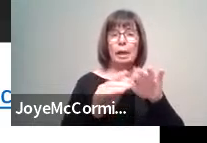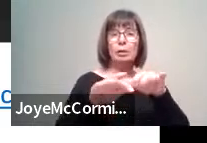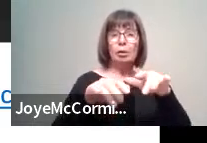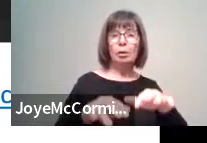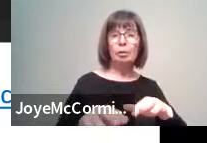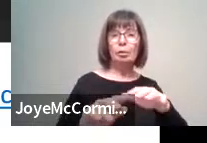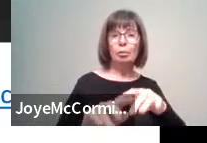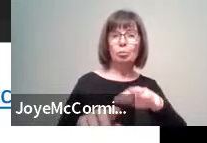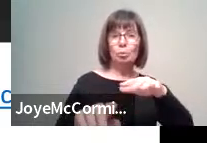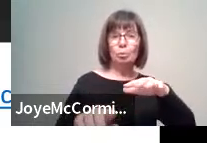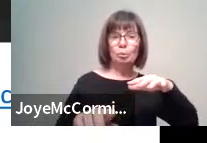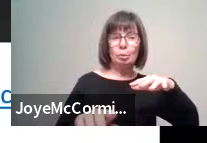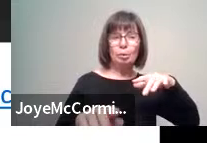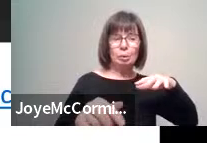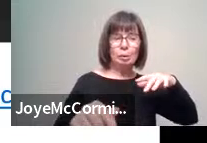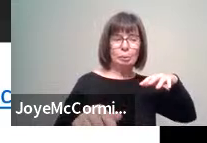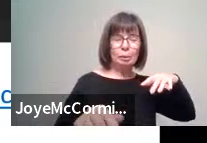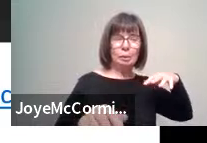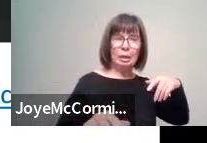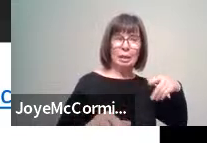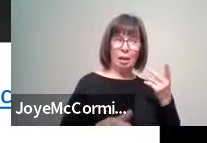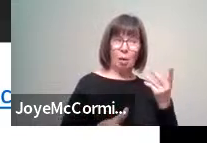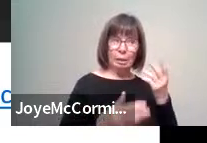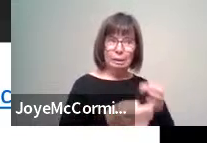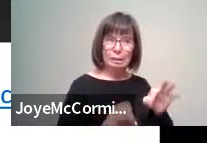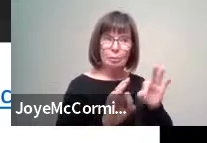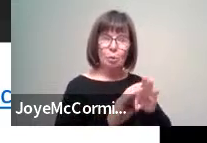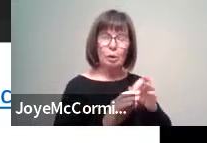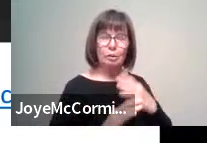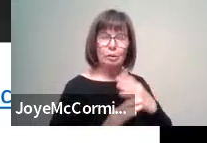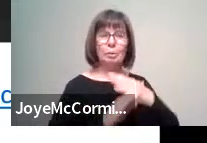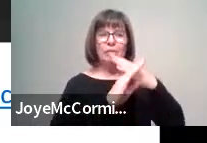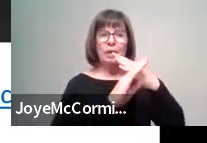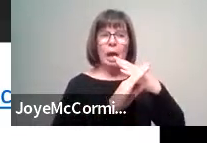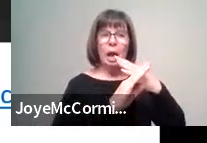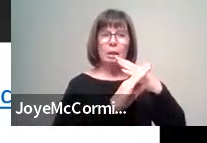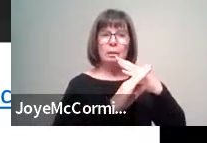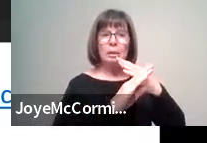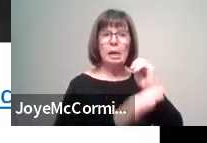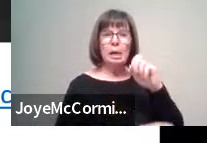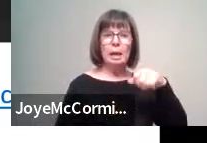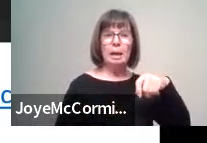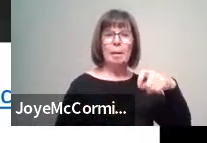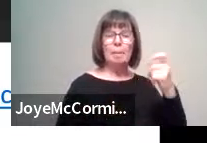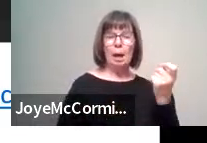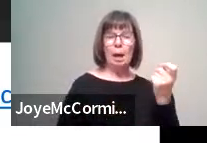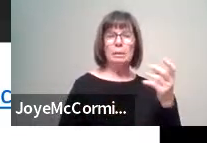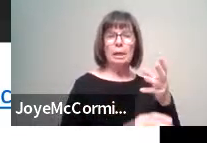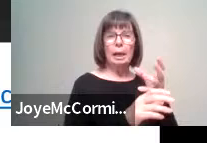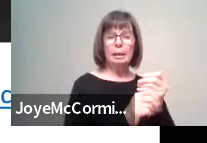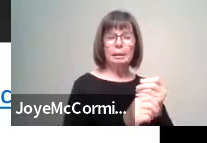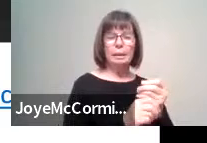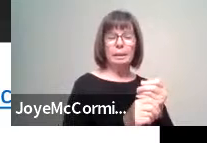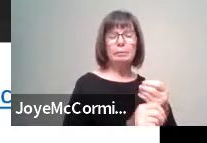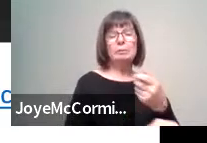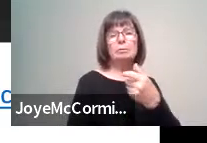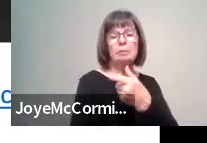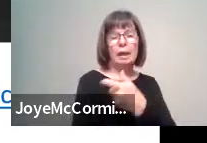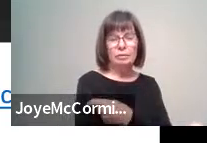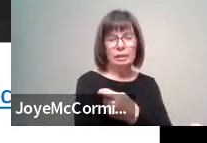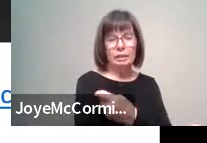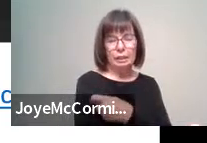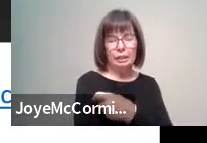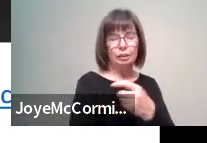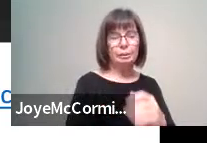of contacts is important to prevent Mpox and receive vaccination. We